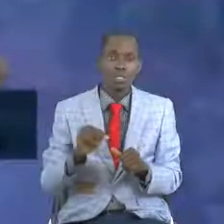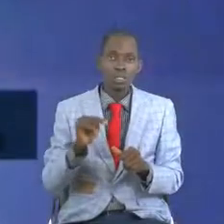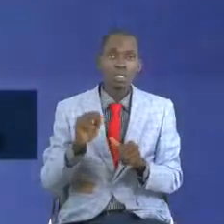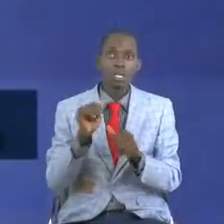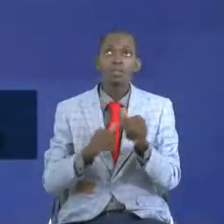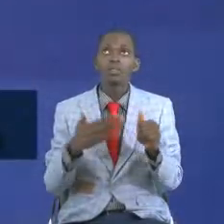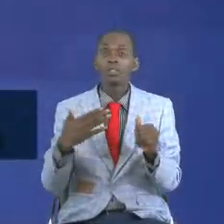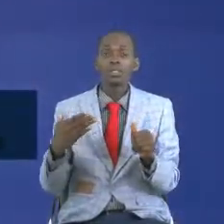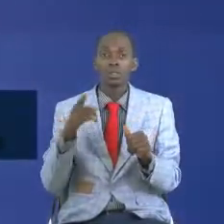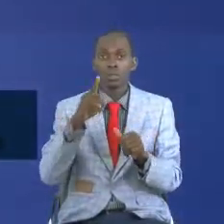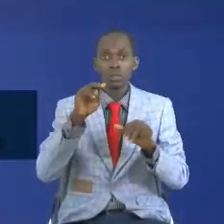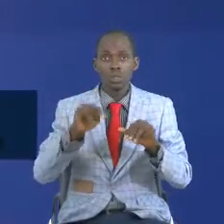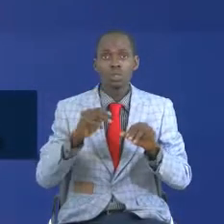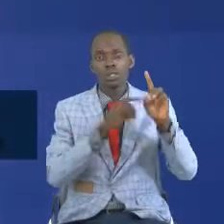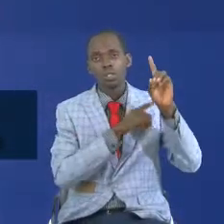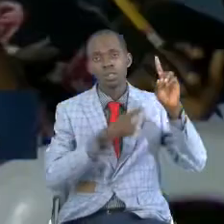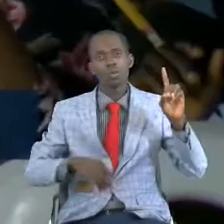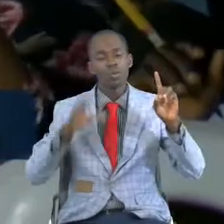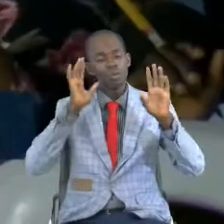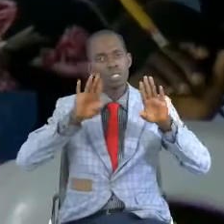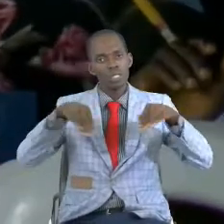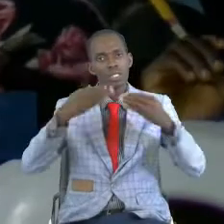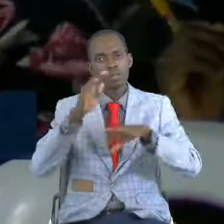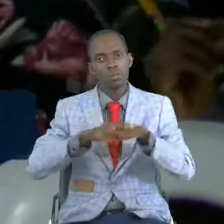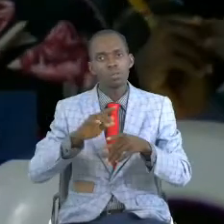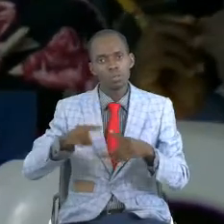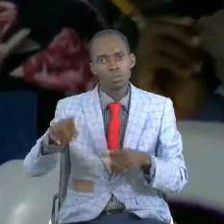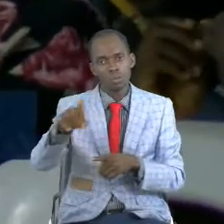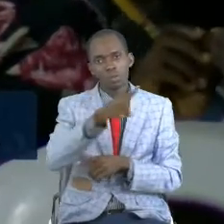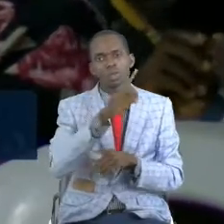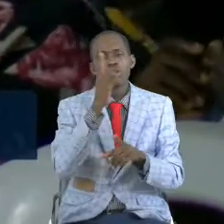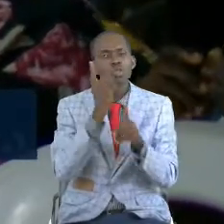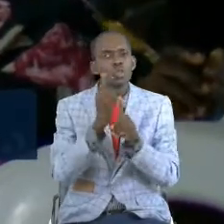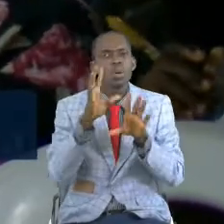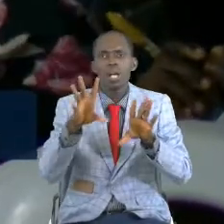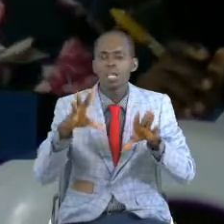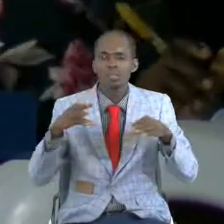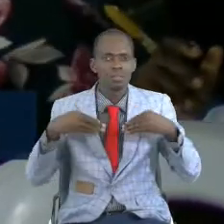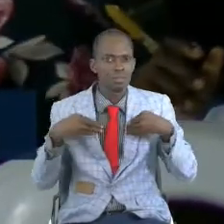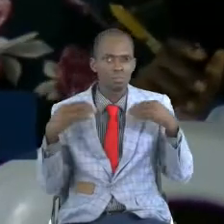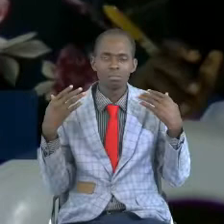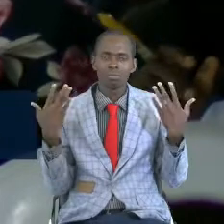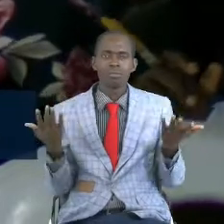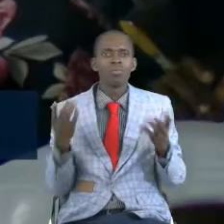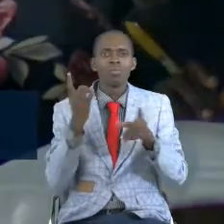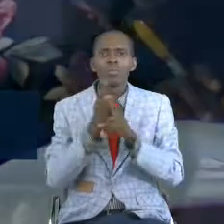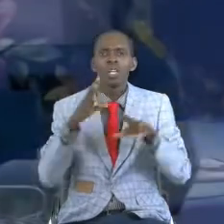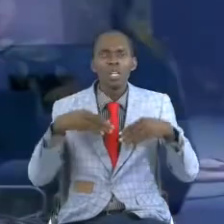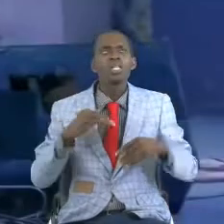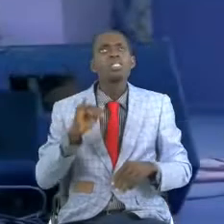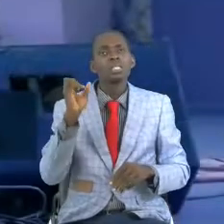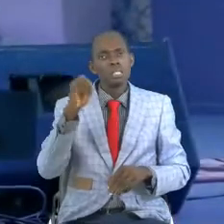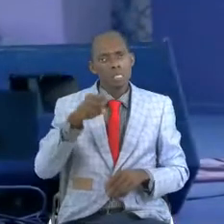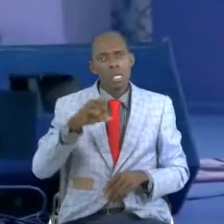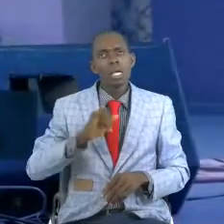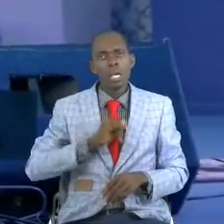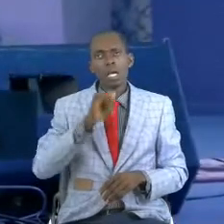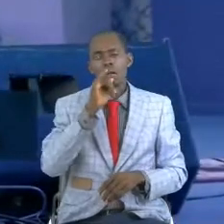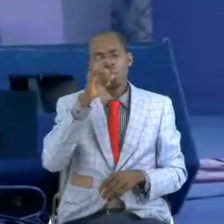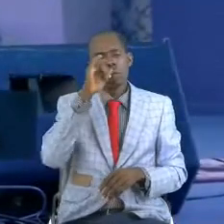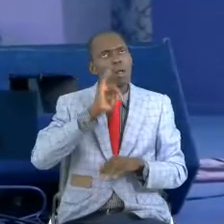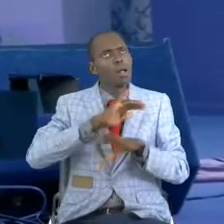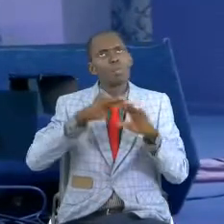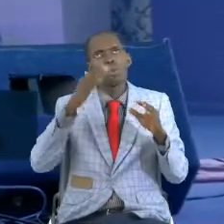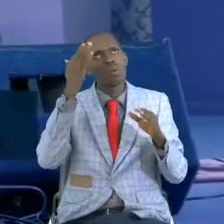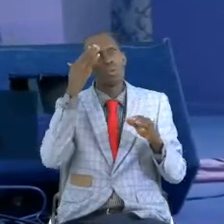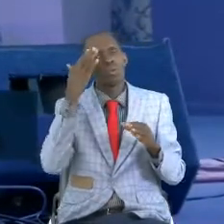Lord is going to grant unto you. Just accept. I have been a fool. I didn't know. There are many things you